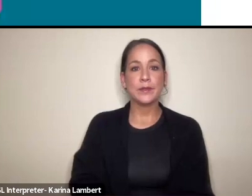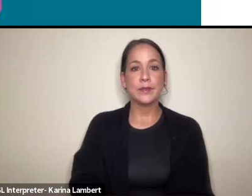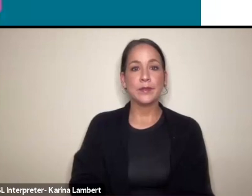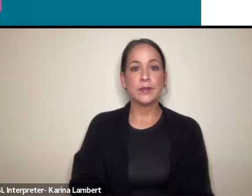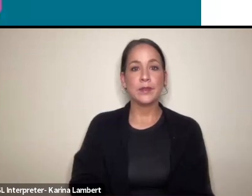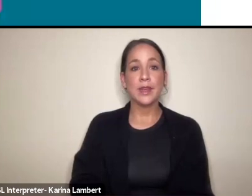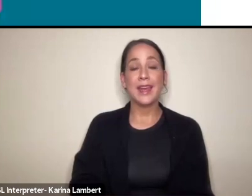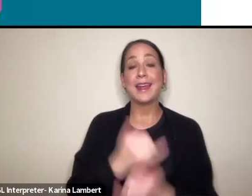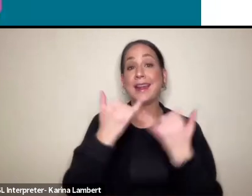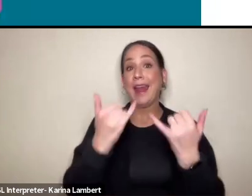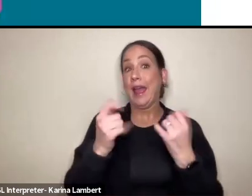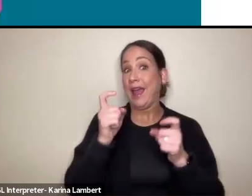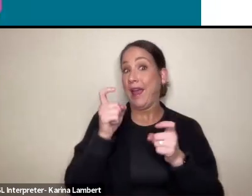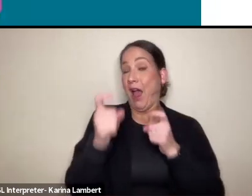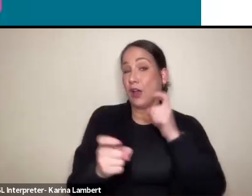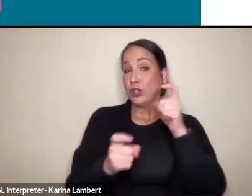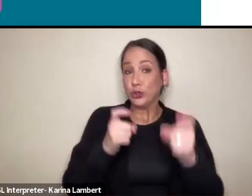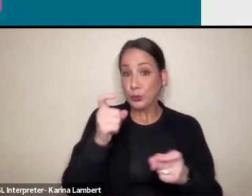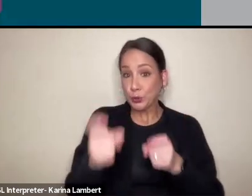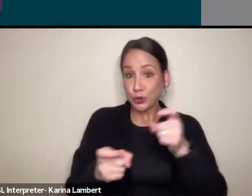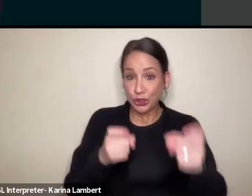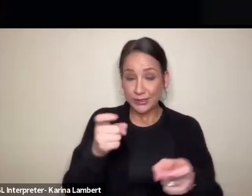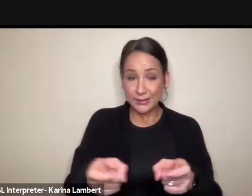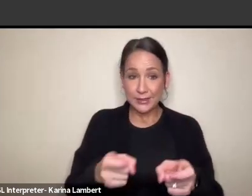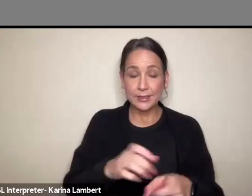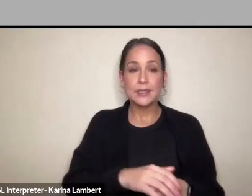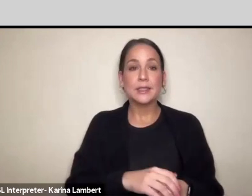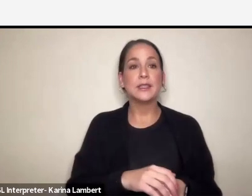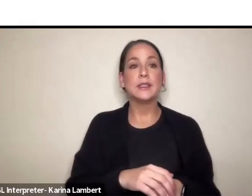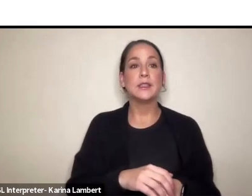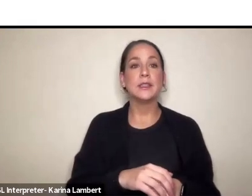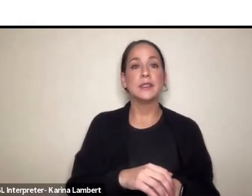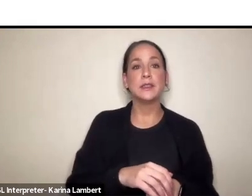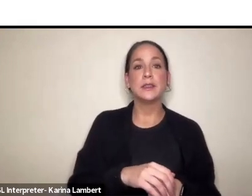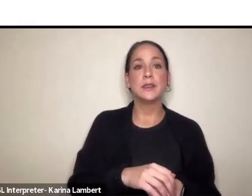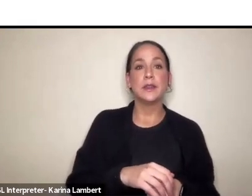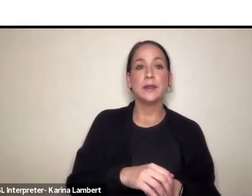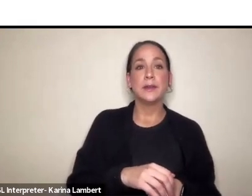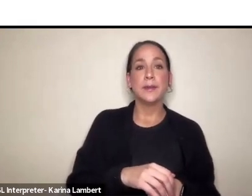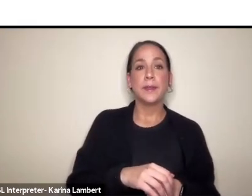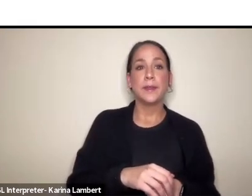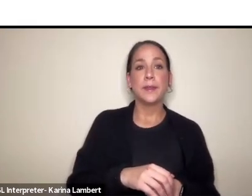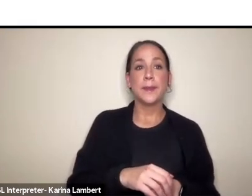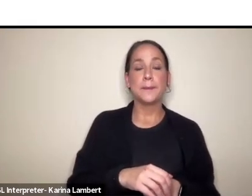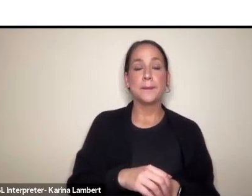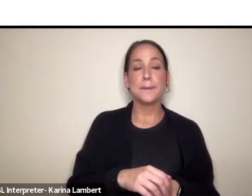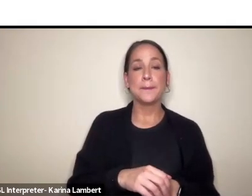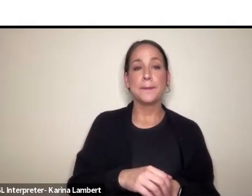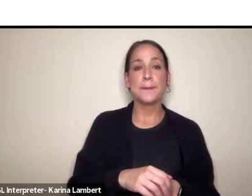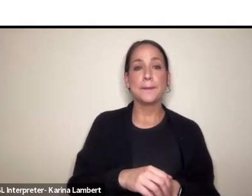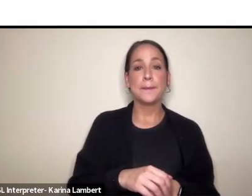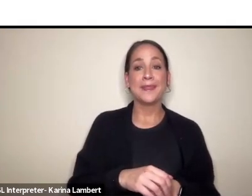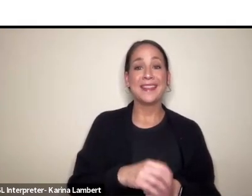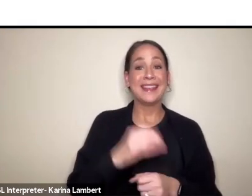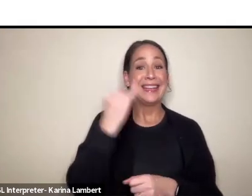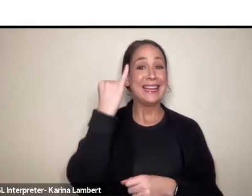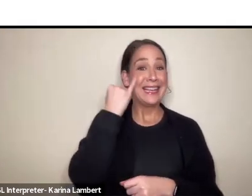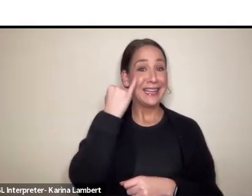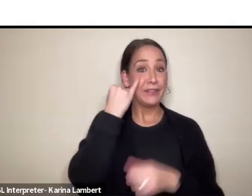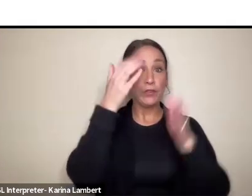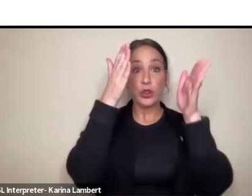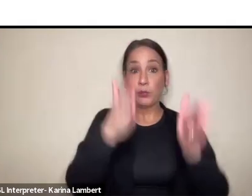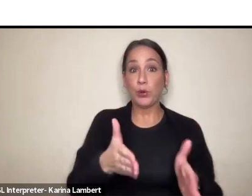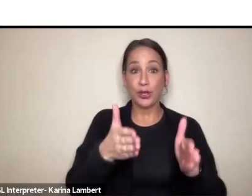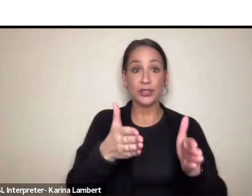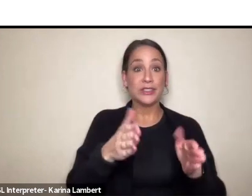Let's talk about contributions. So if we go on to the next slide, we're going to look at some important numbers here. If a person is going to open